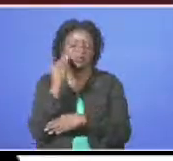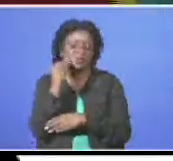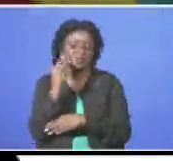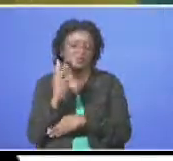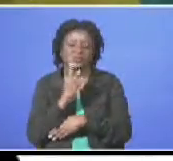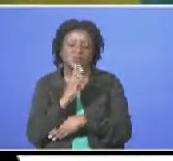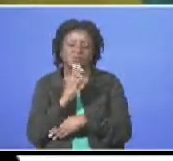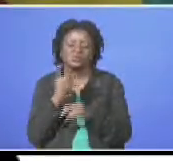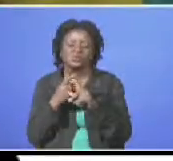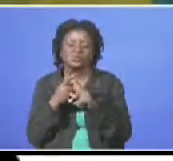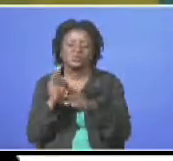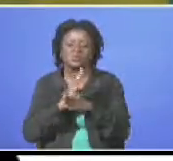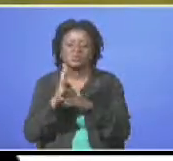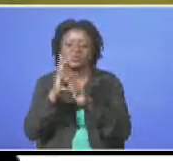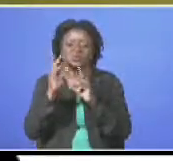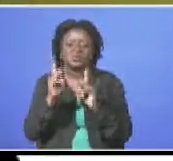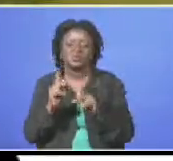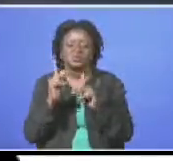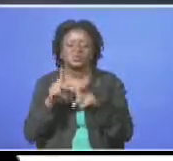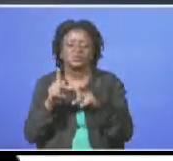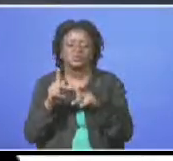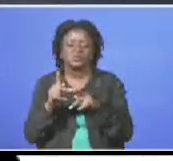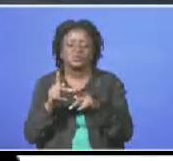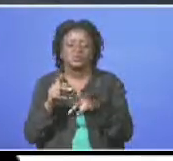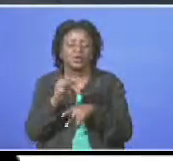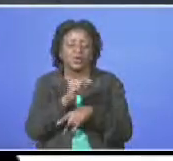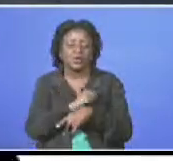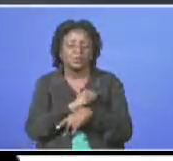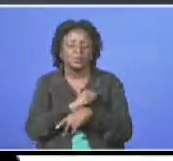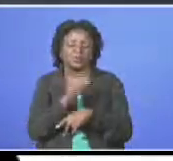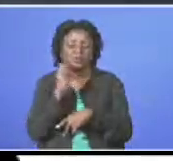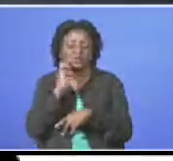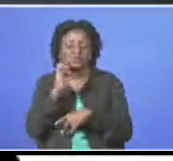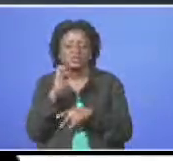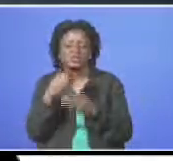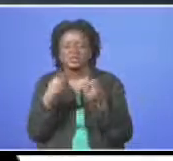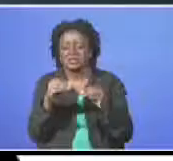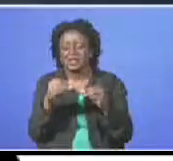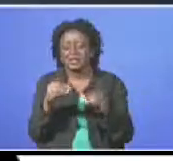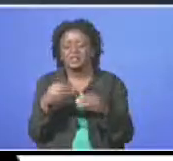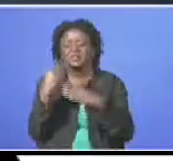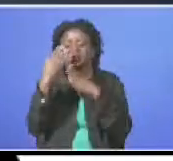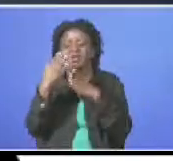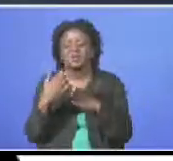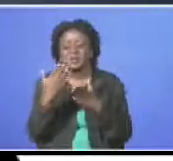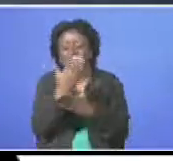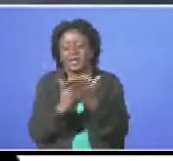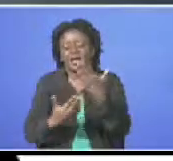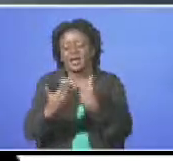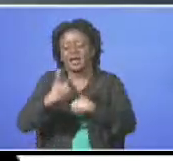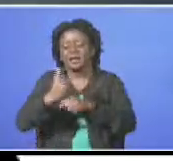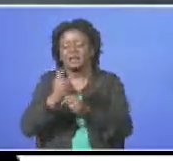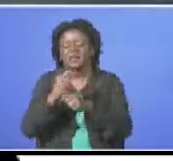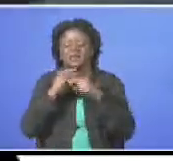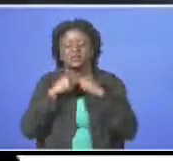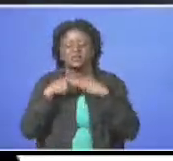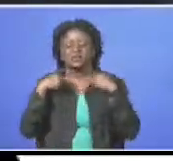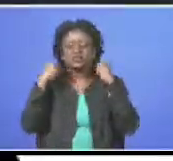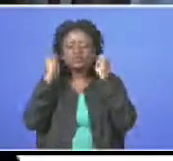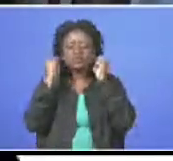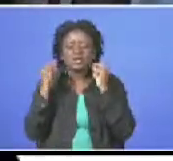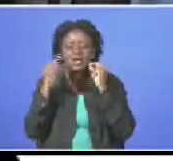spoke to entrepreneur Lanique Albury, who has a stall where she sells Bahamian handmade jewelry and crafts. Well, we try to keep